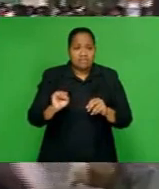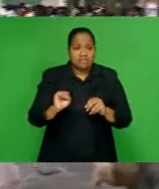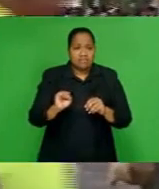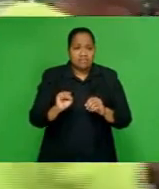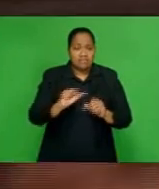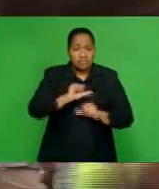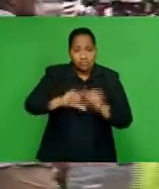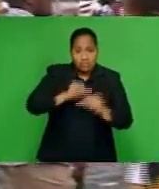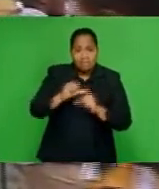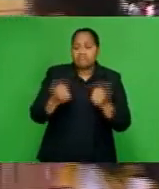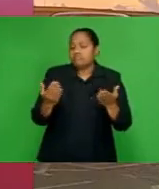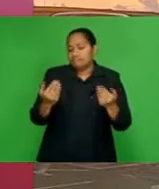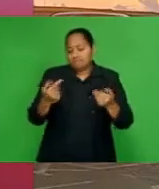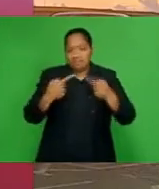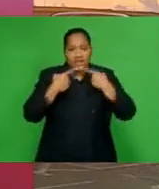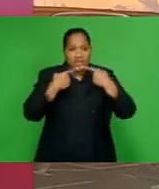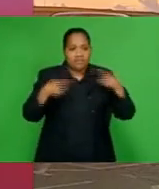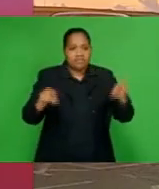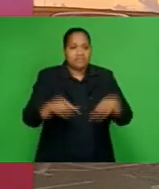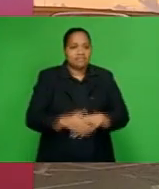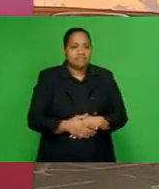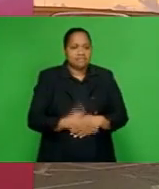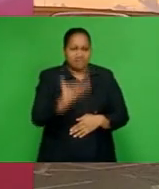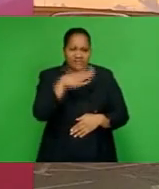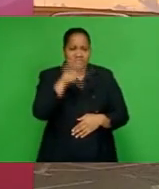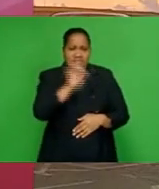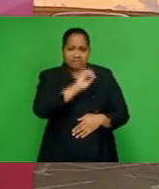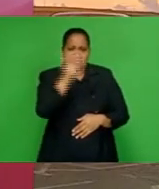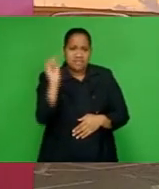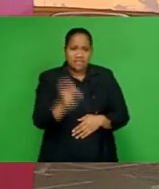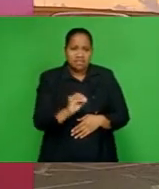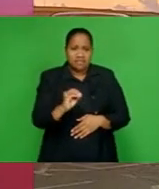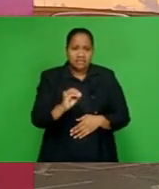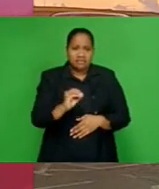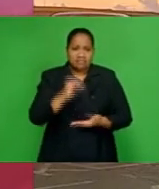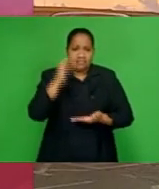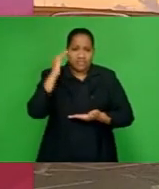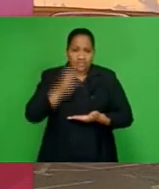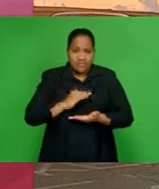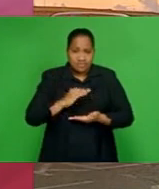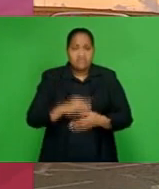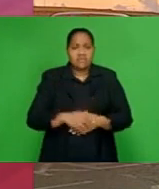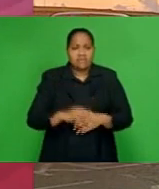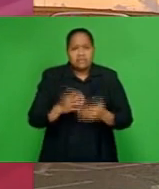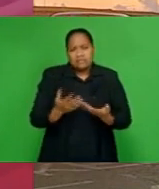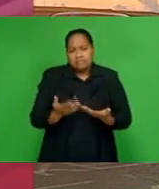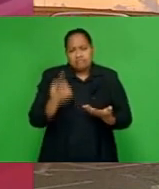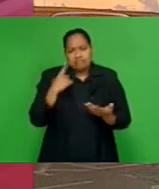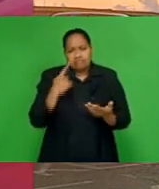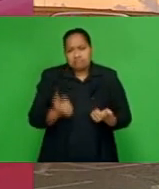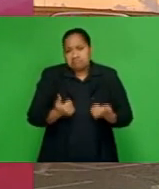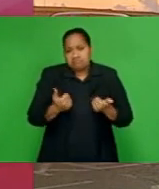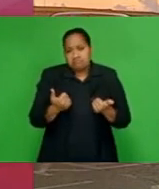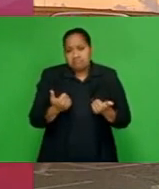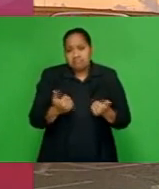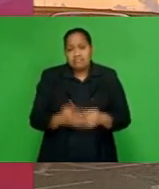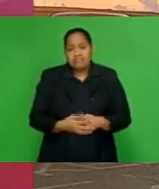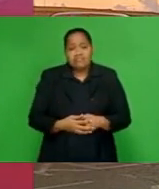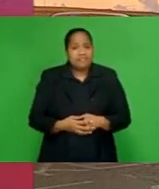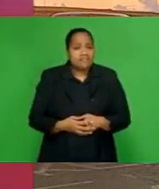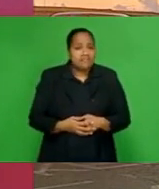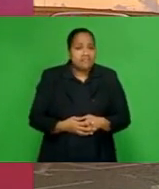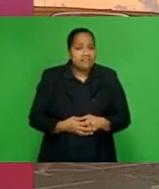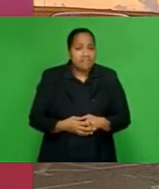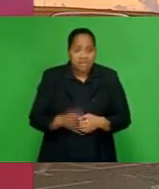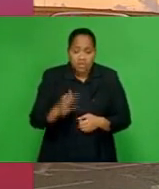has welcomed the announcement. The 50% reduction on the levy is a very good thing, and the whole industry is going